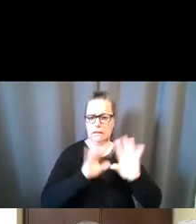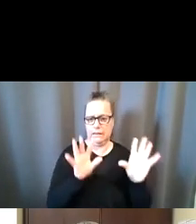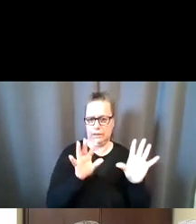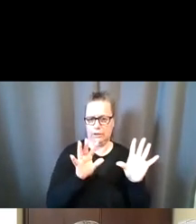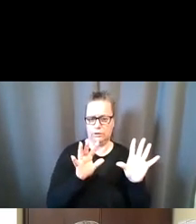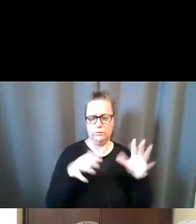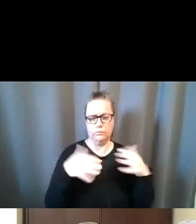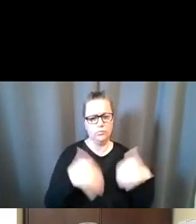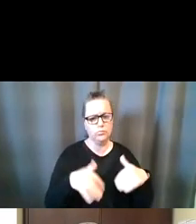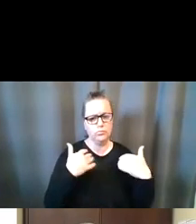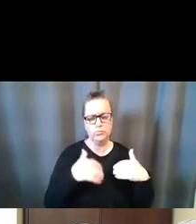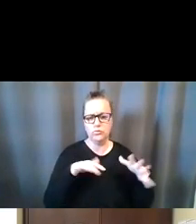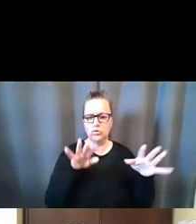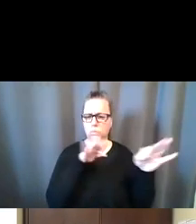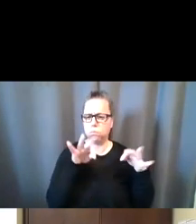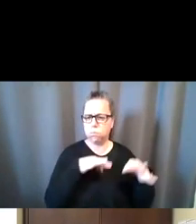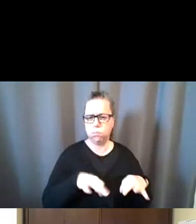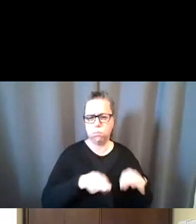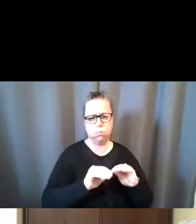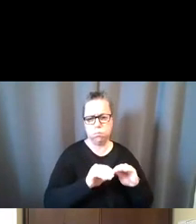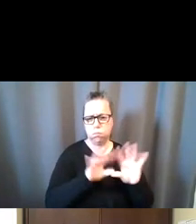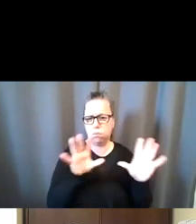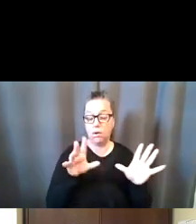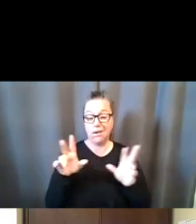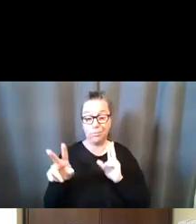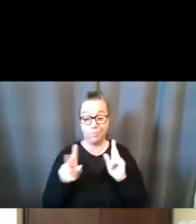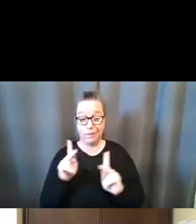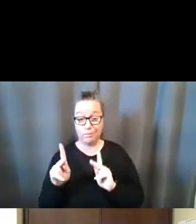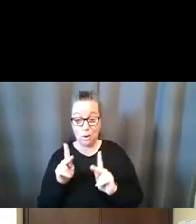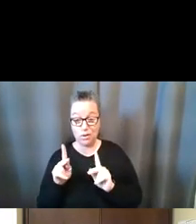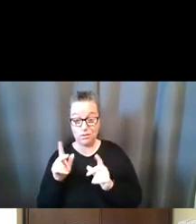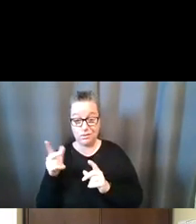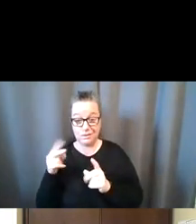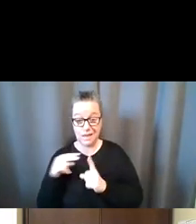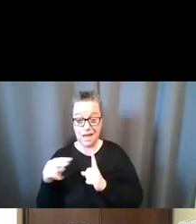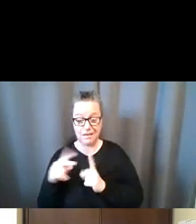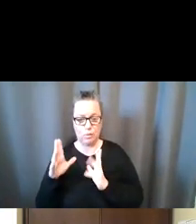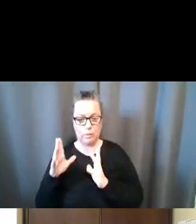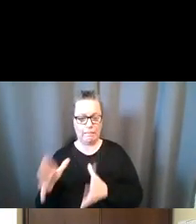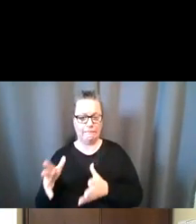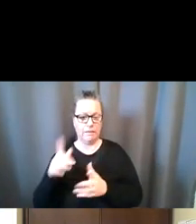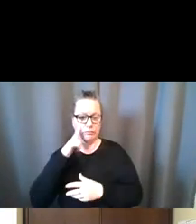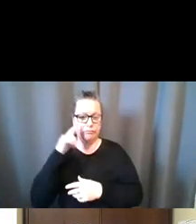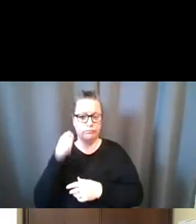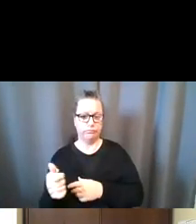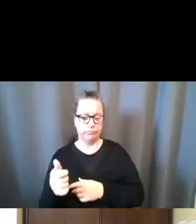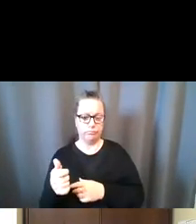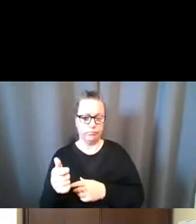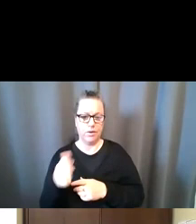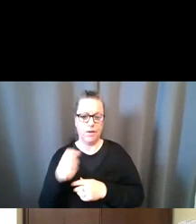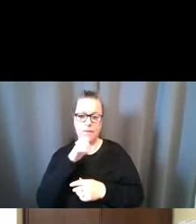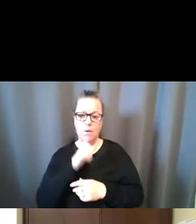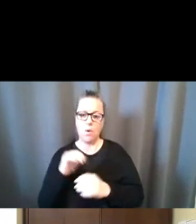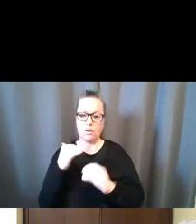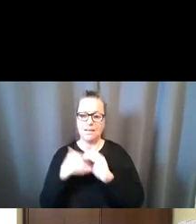Such incredible definition. And the people side of the change coin, we leave up to chance. The old email